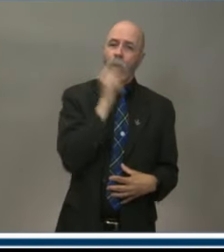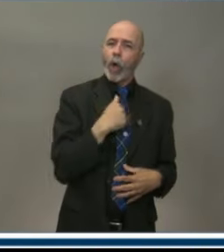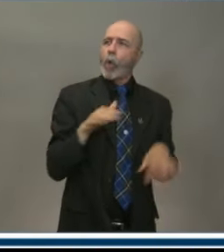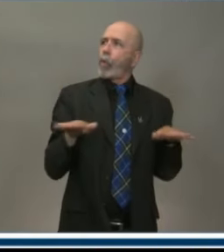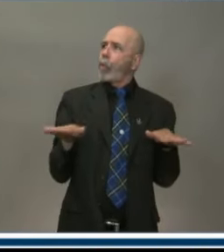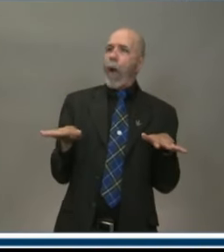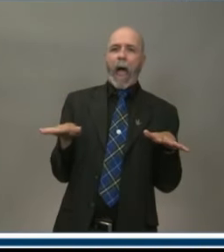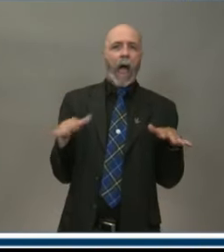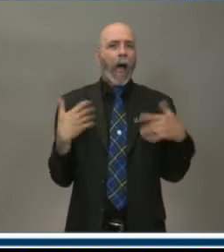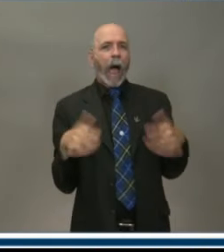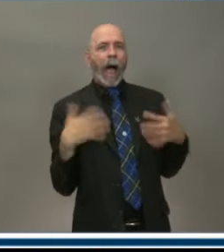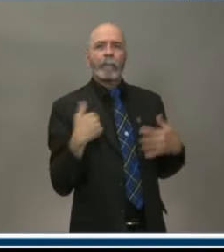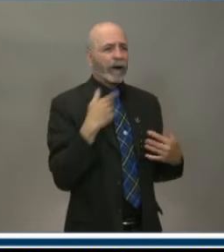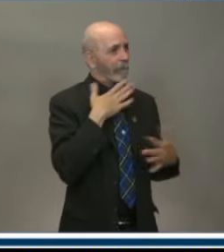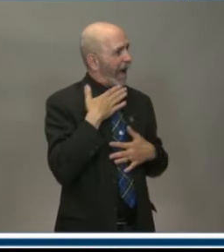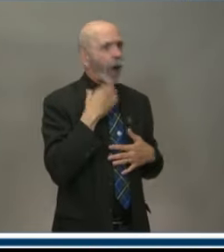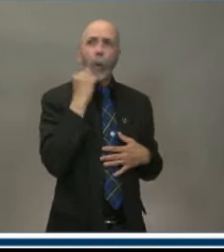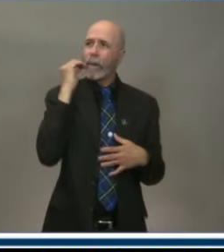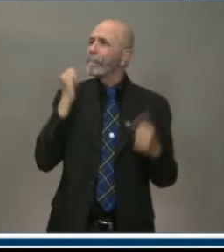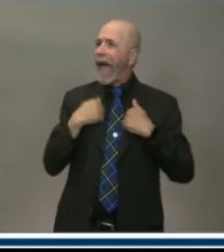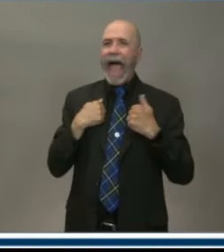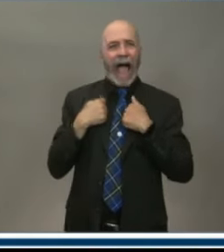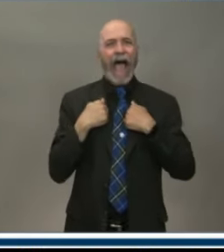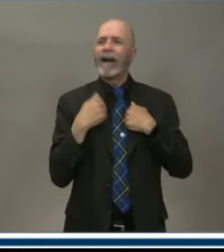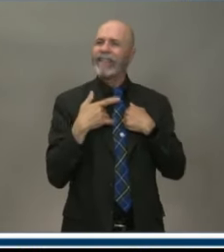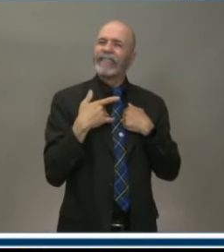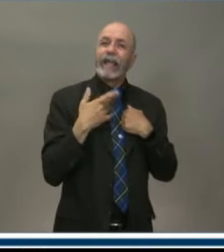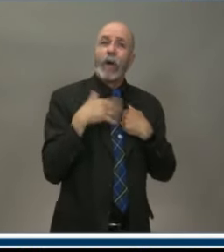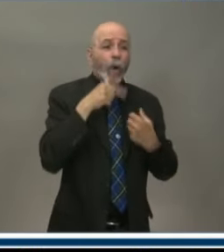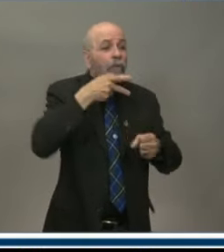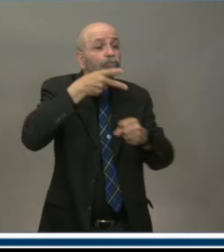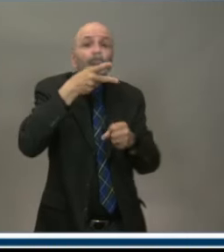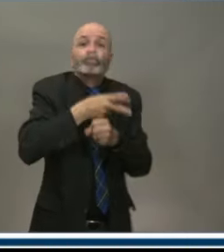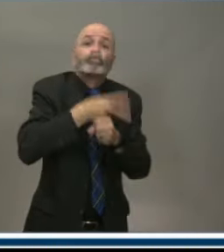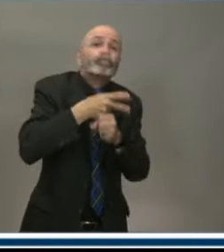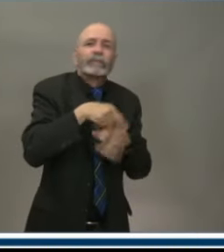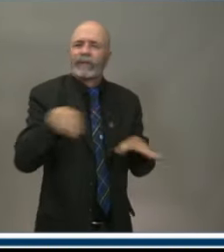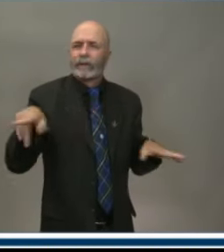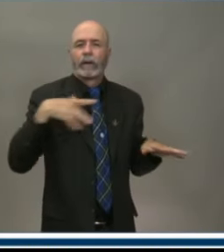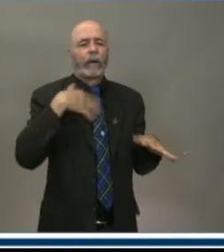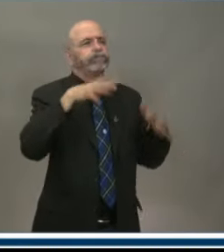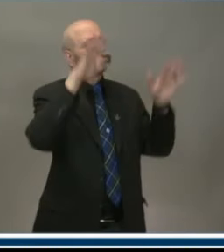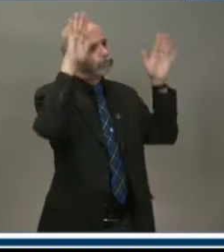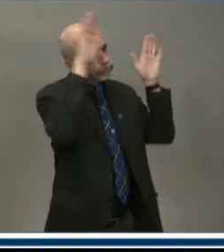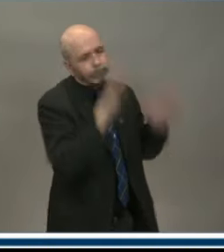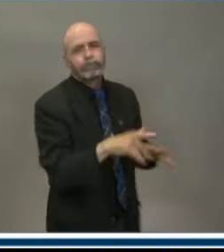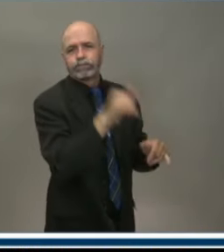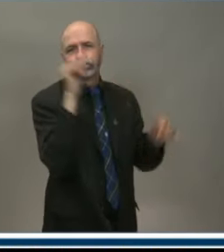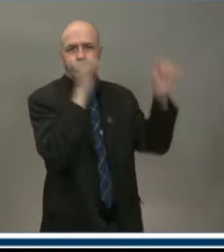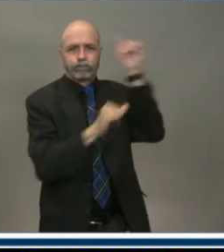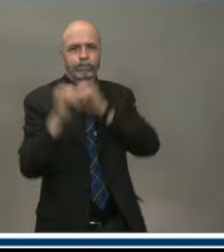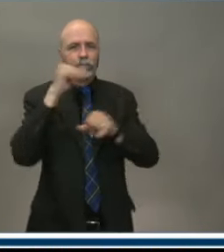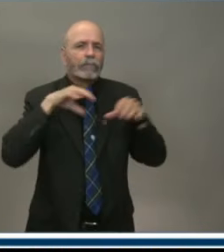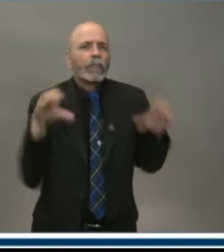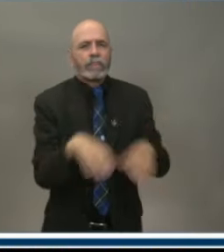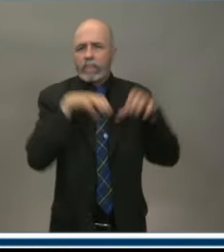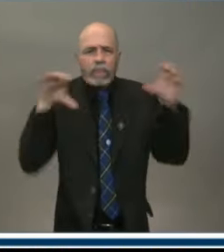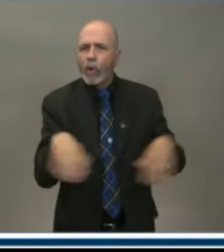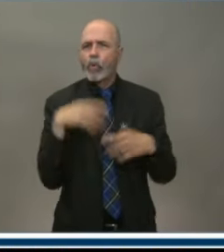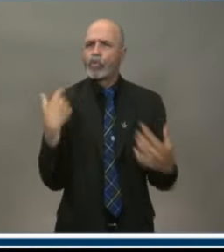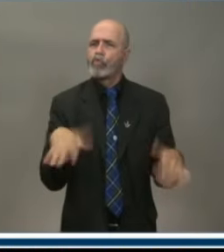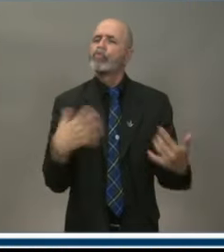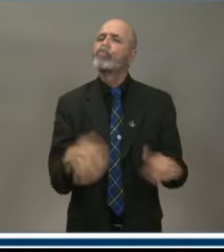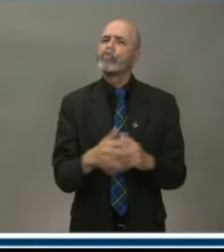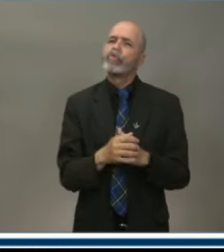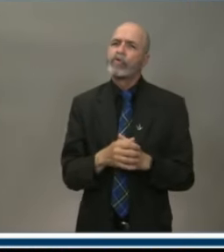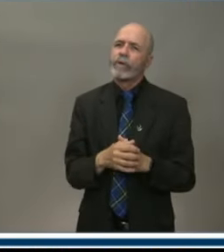it's their home because of the workers that are working inside of them doing tremendous work. If you look at what's happening